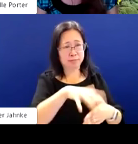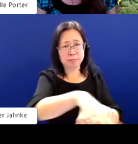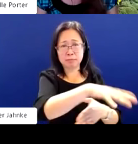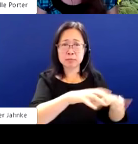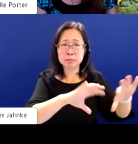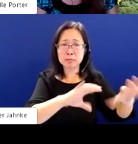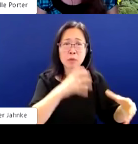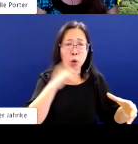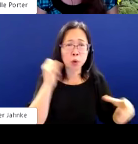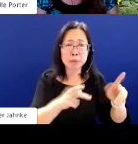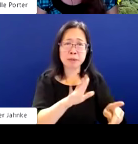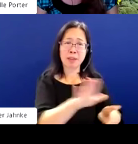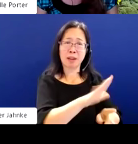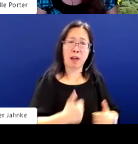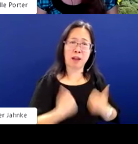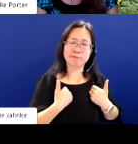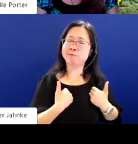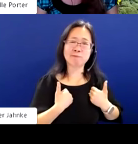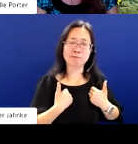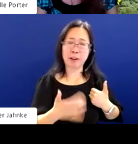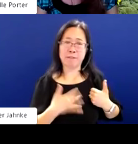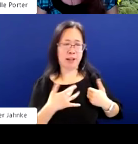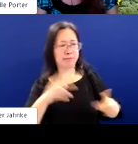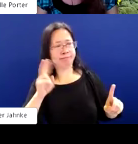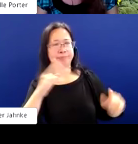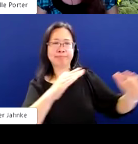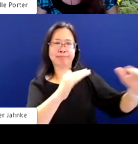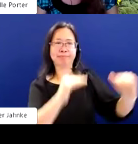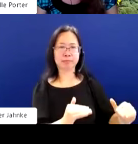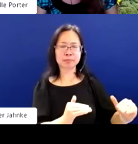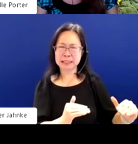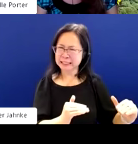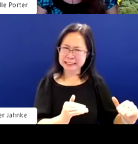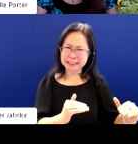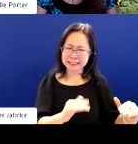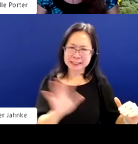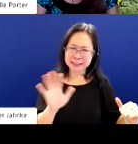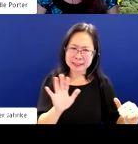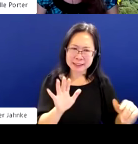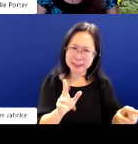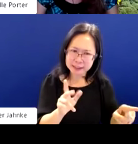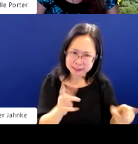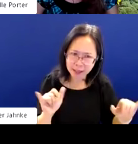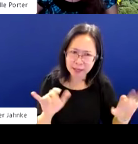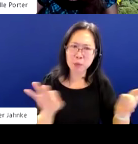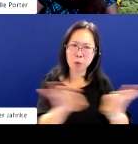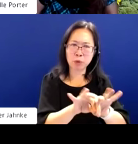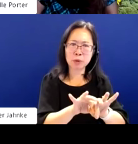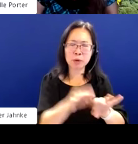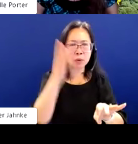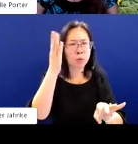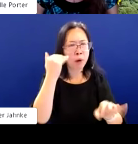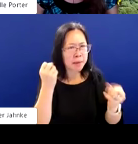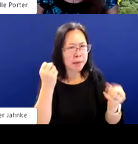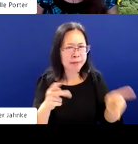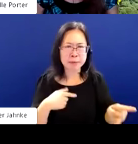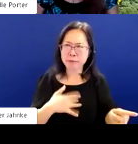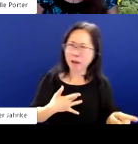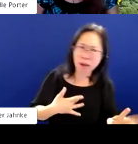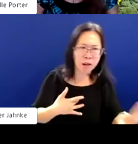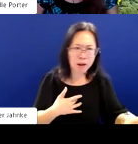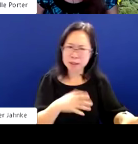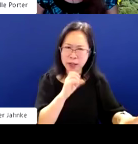be devalued. Older people are not felt to have the same worth as other people just based on their